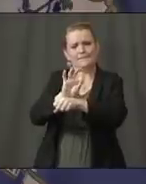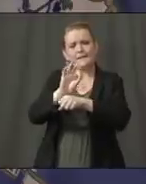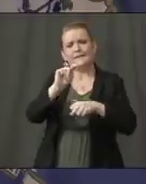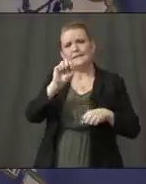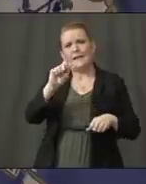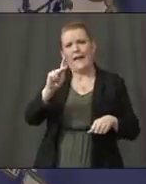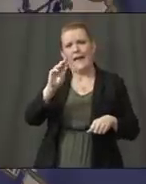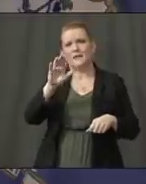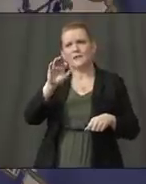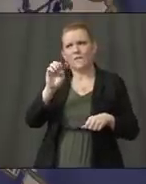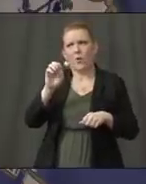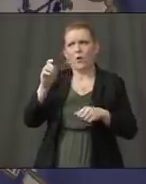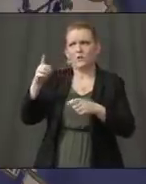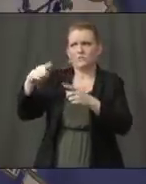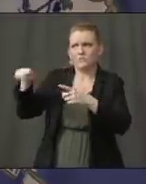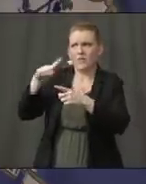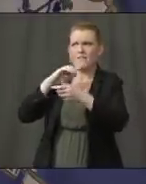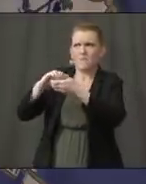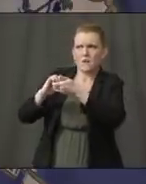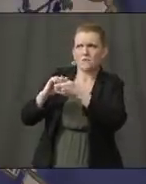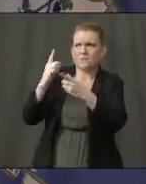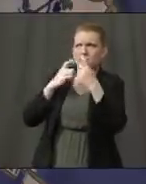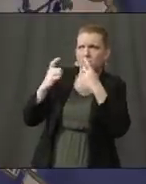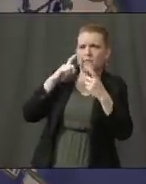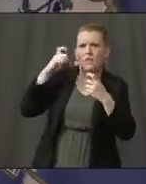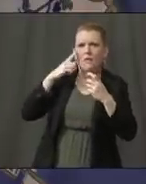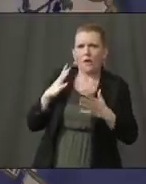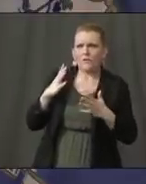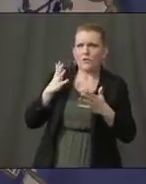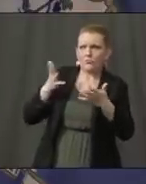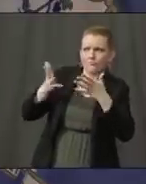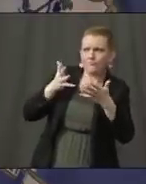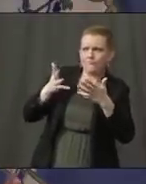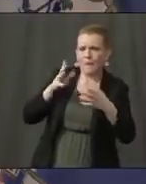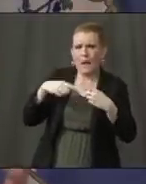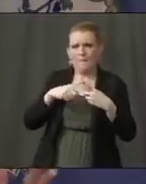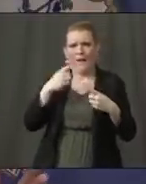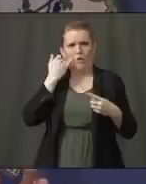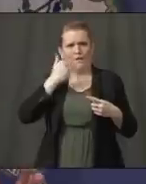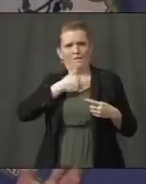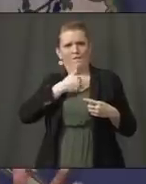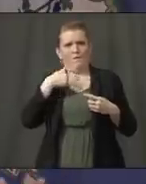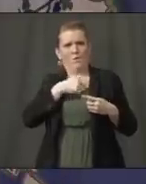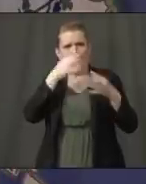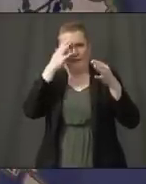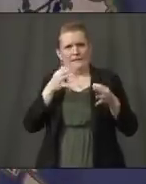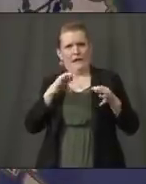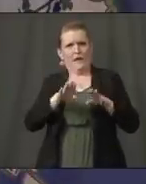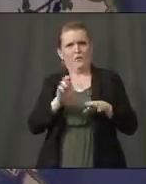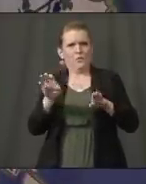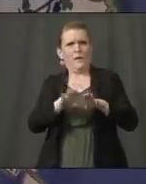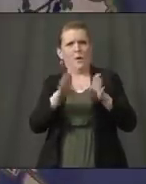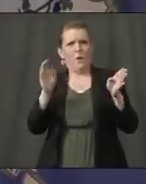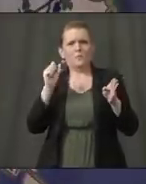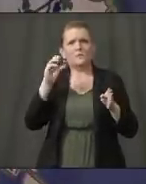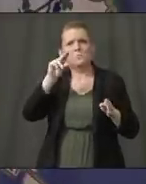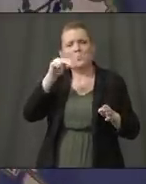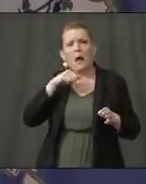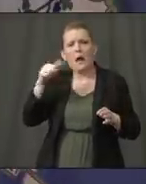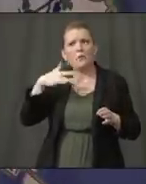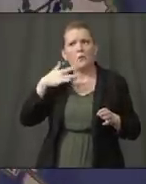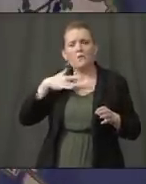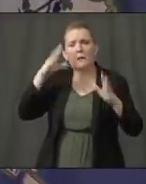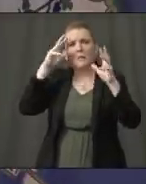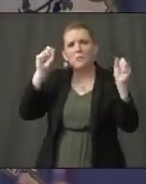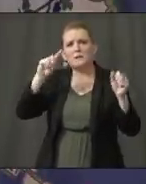about getting things reopened. So I don't really think they're going to try and mandate a one-size-fits-all, as it was referred